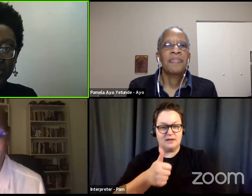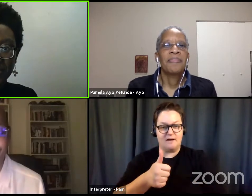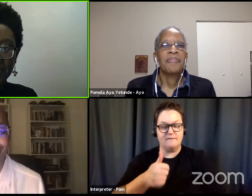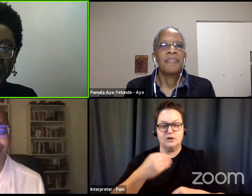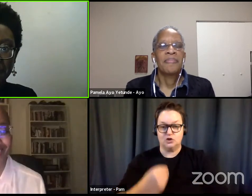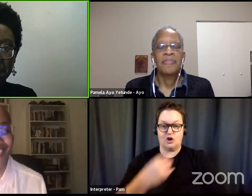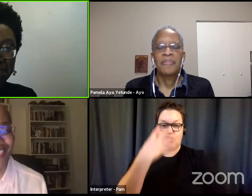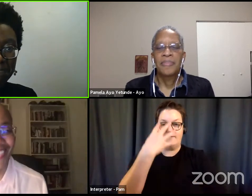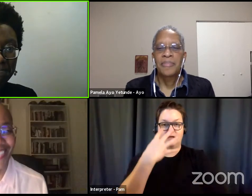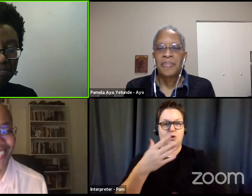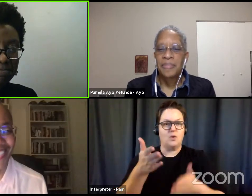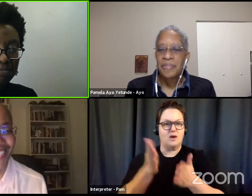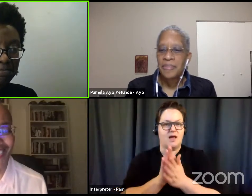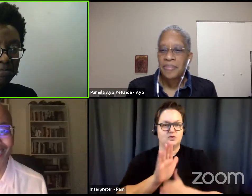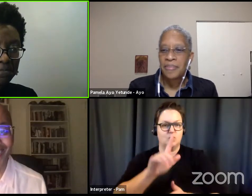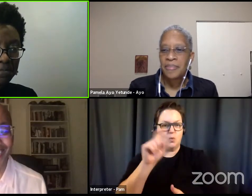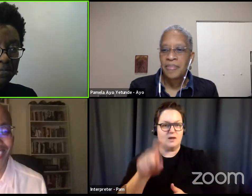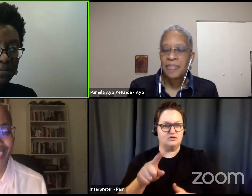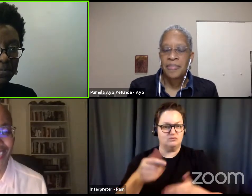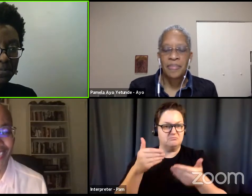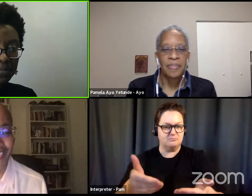question.